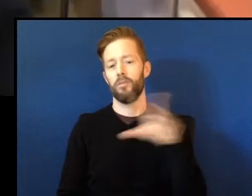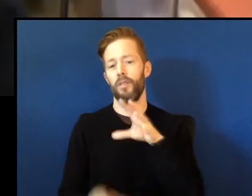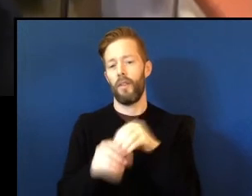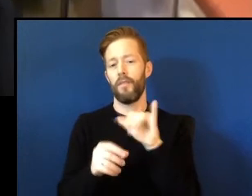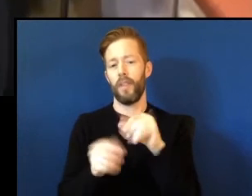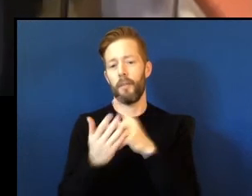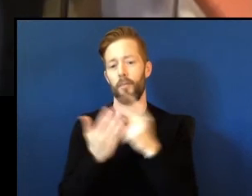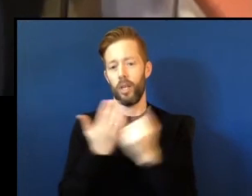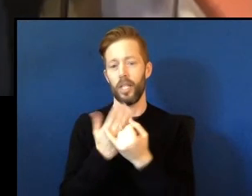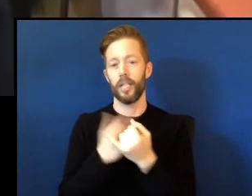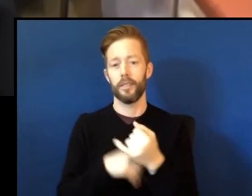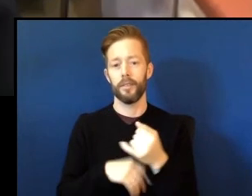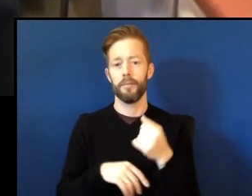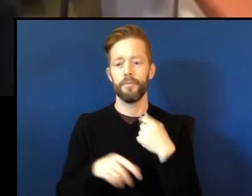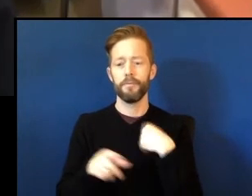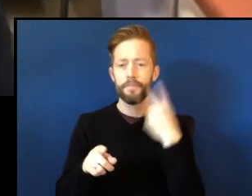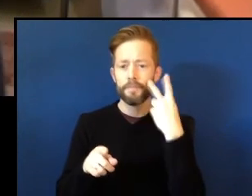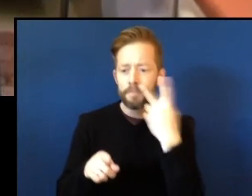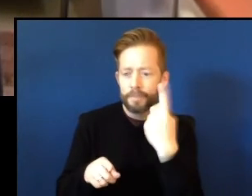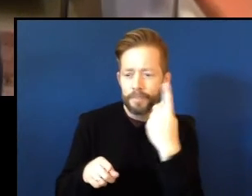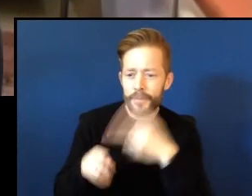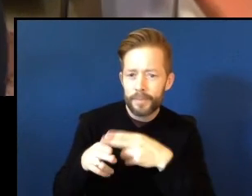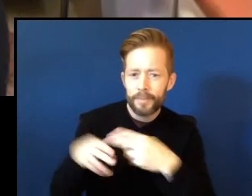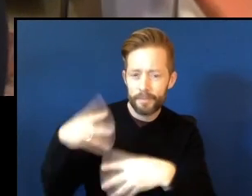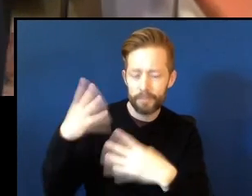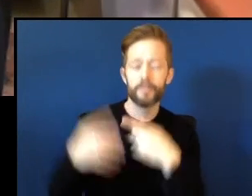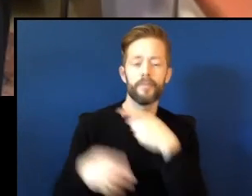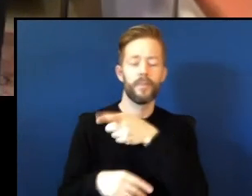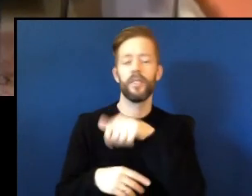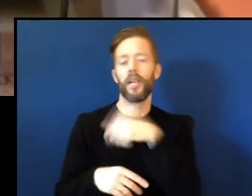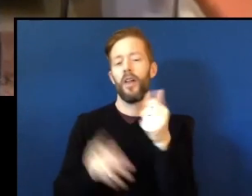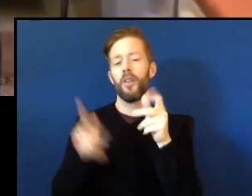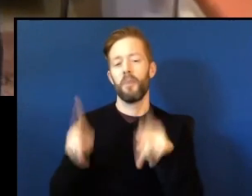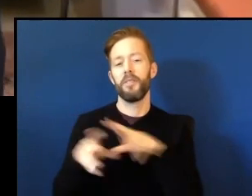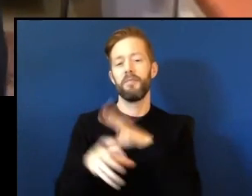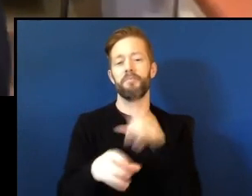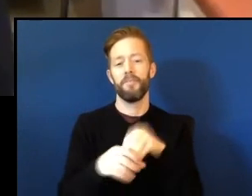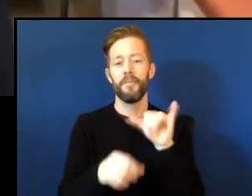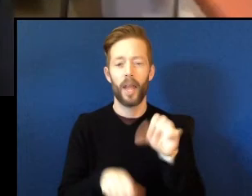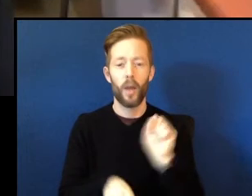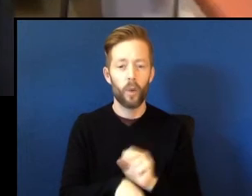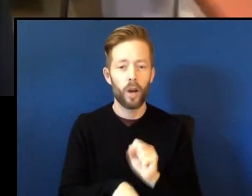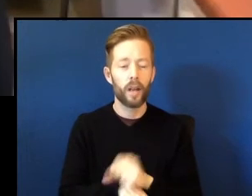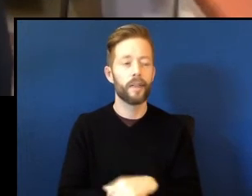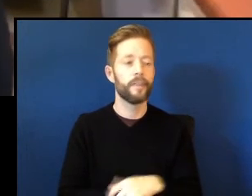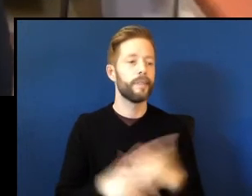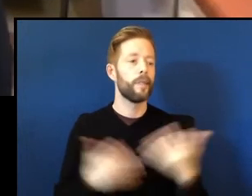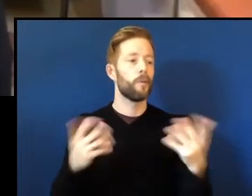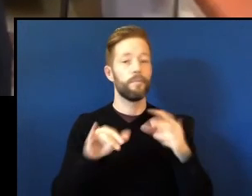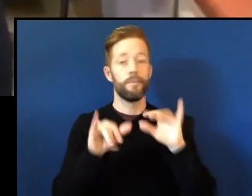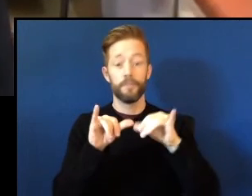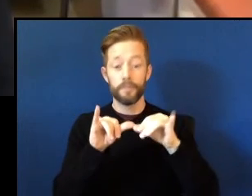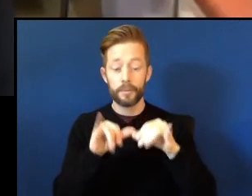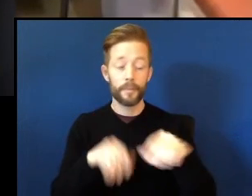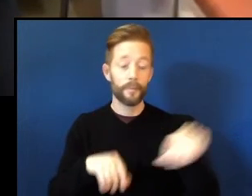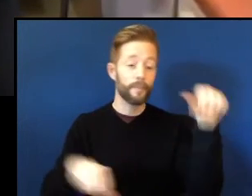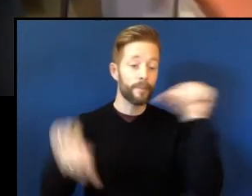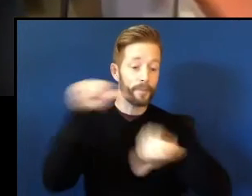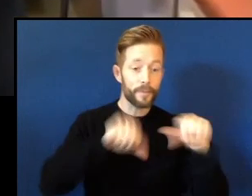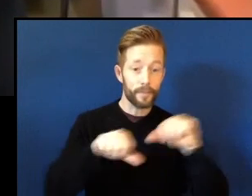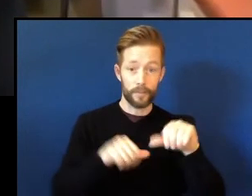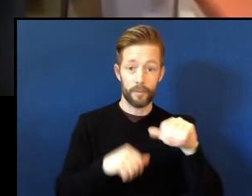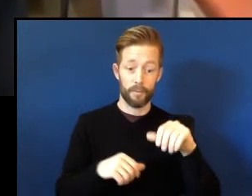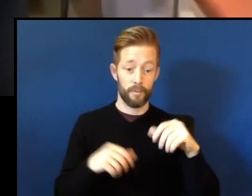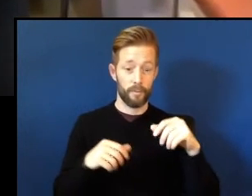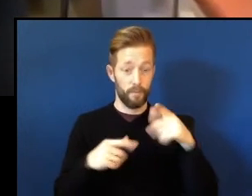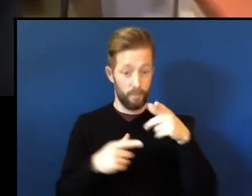work. I think Beth Meter, and I saw her name, has also been involved with that work. So if engineering and science and physical science